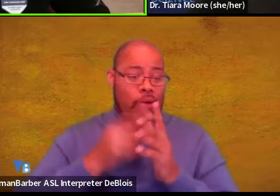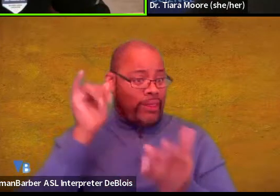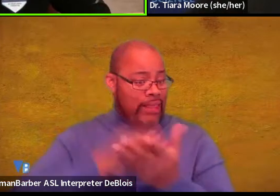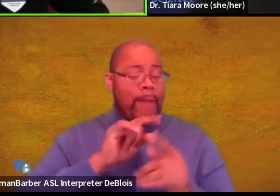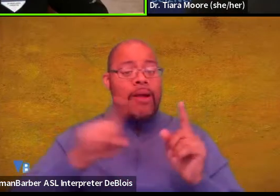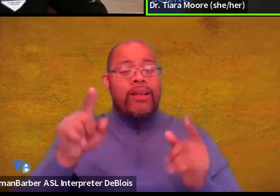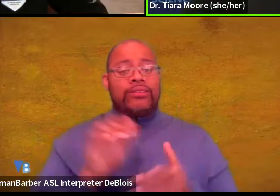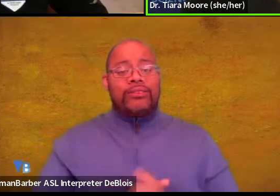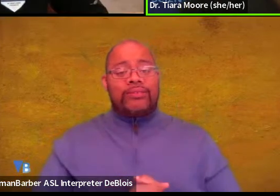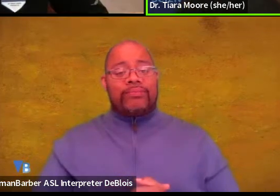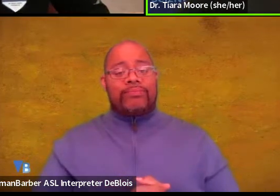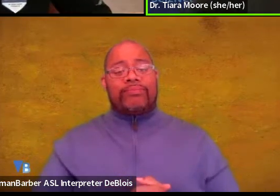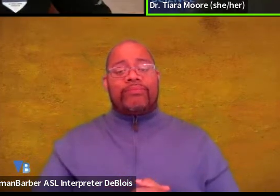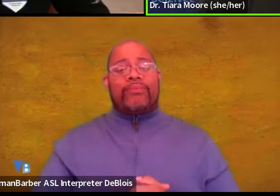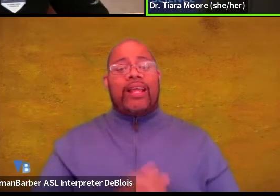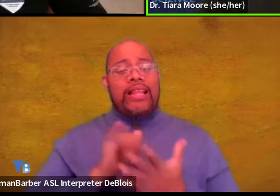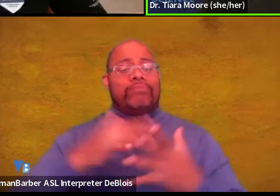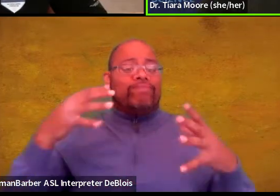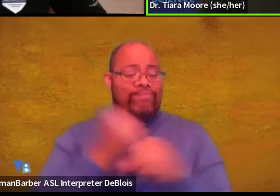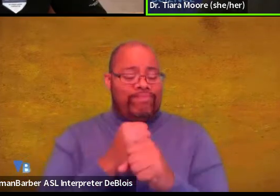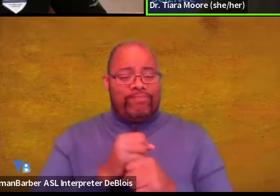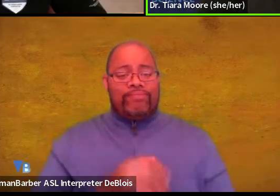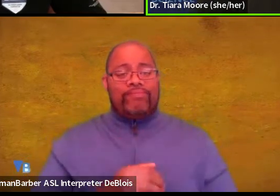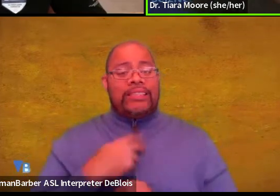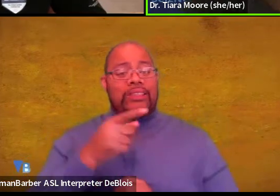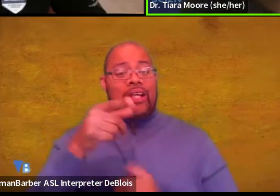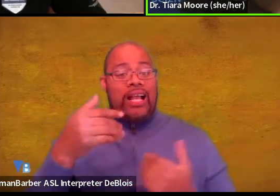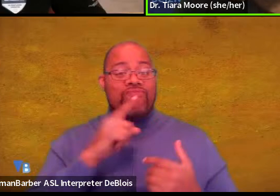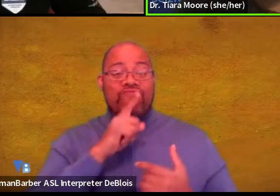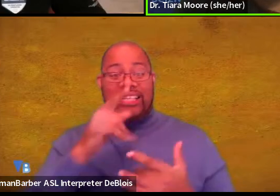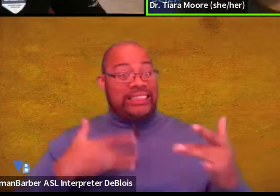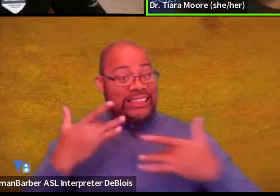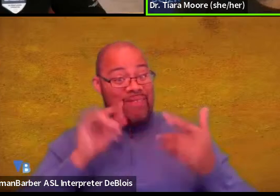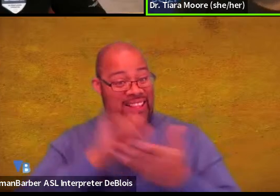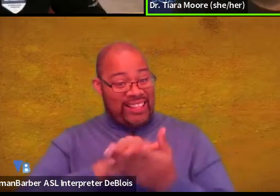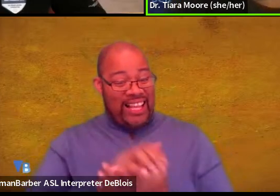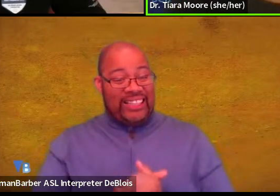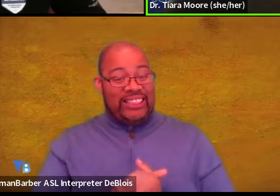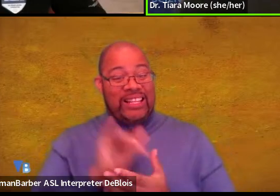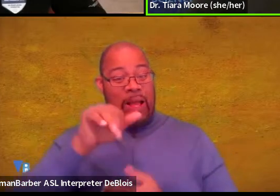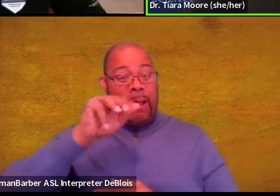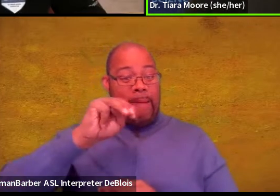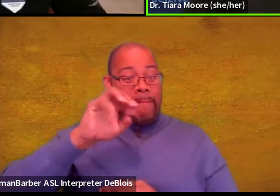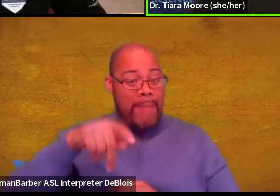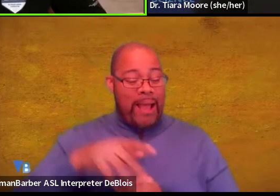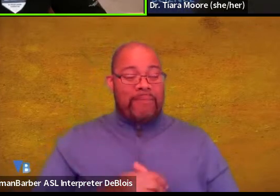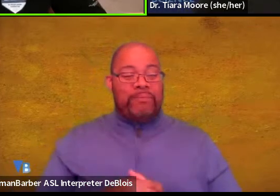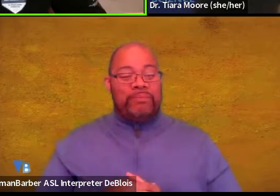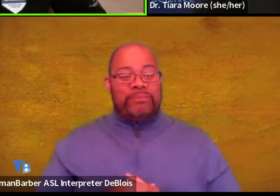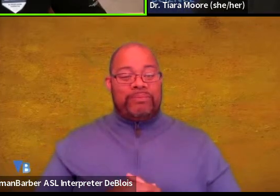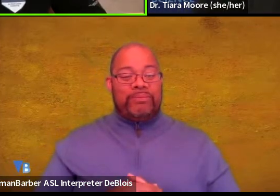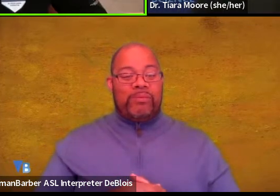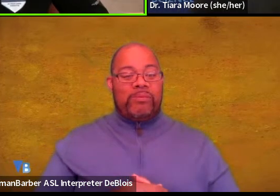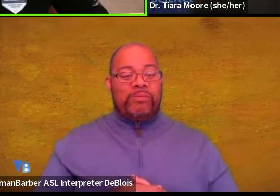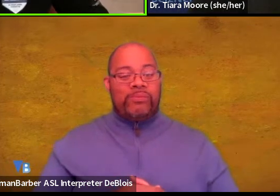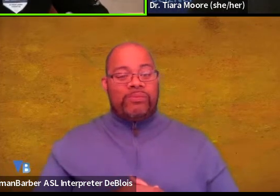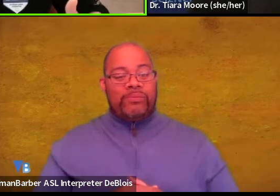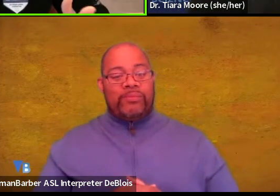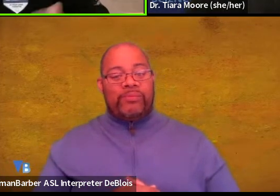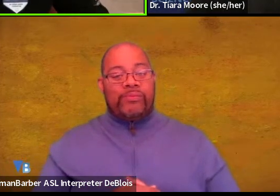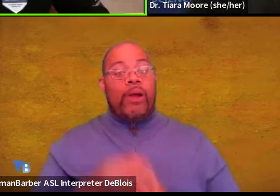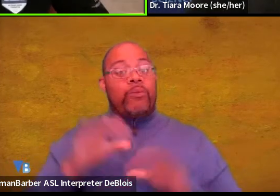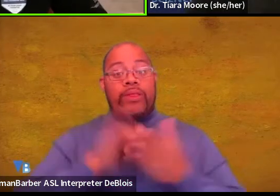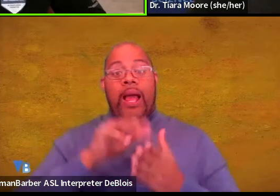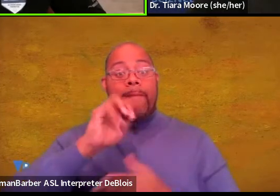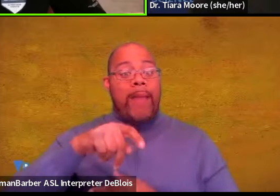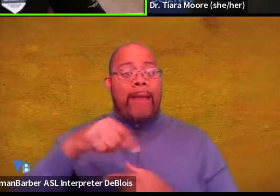but that's Yeah. in a nutshell. I see you got really excited about those maps. Yeah. And I've been doing